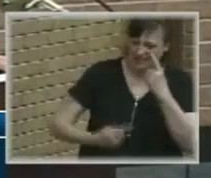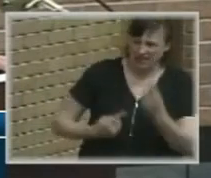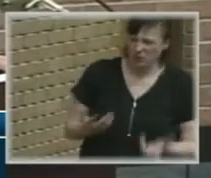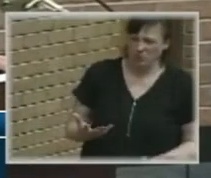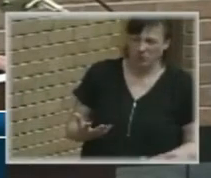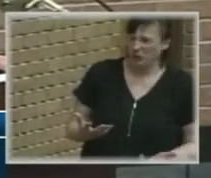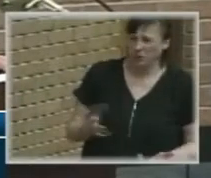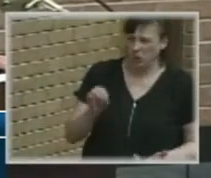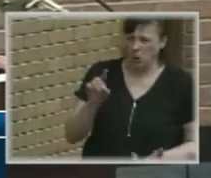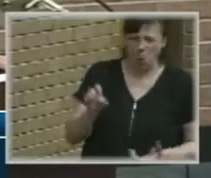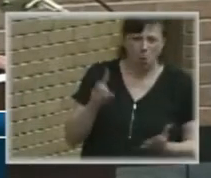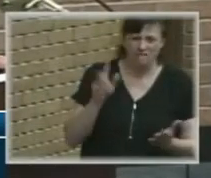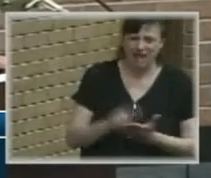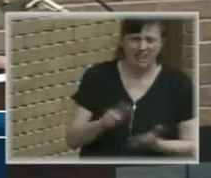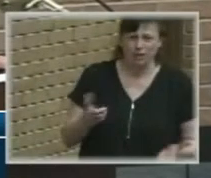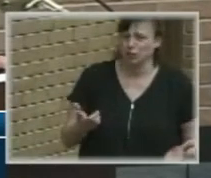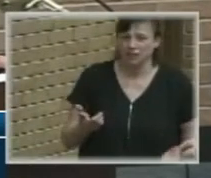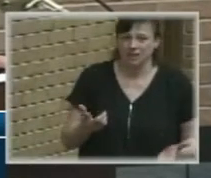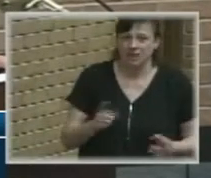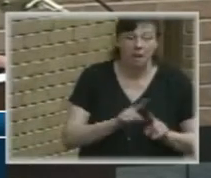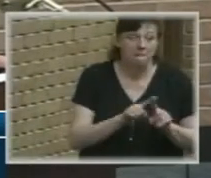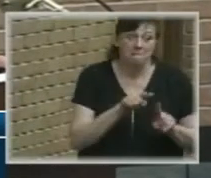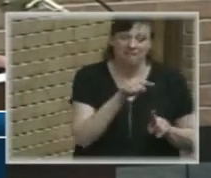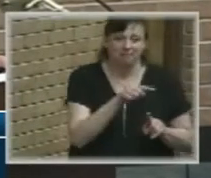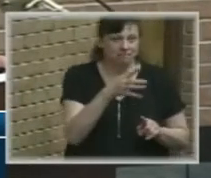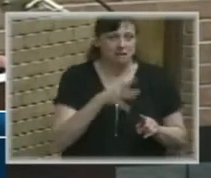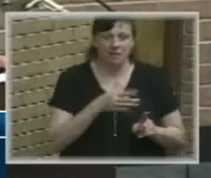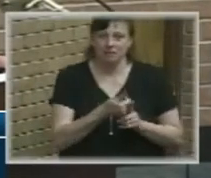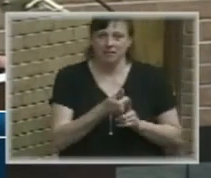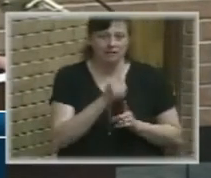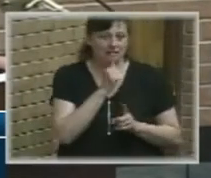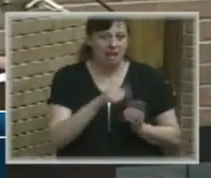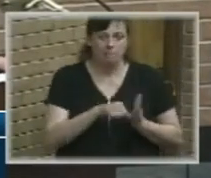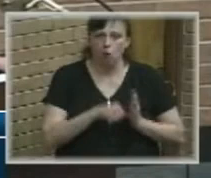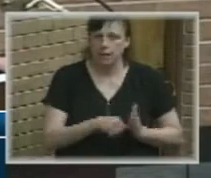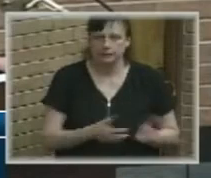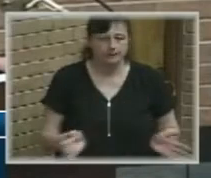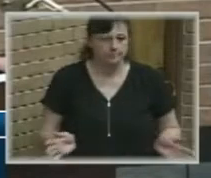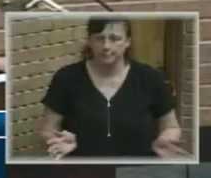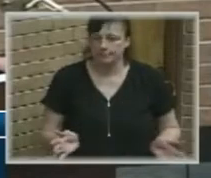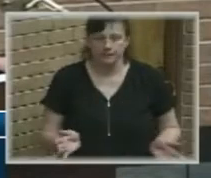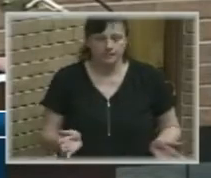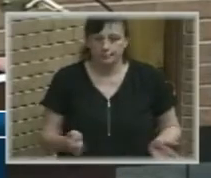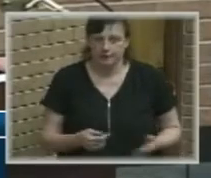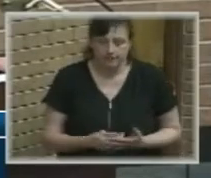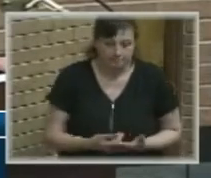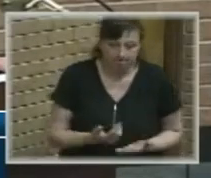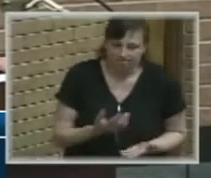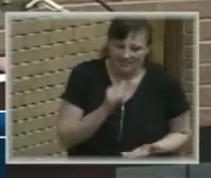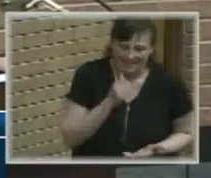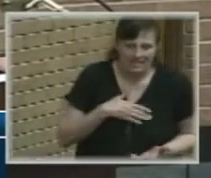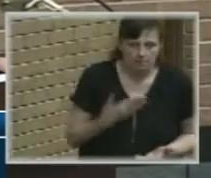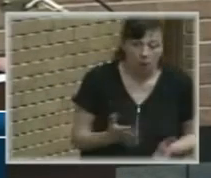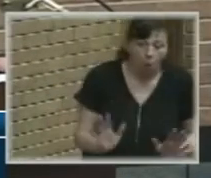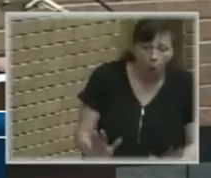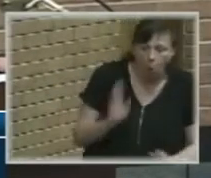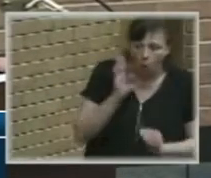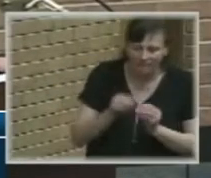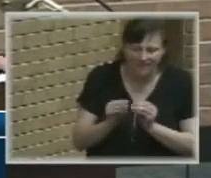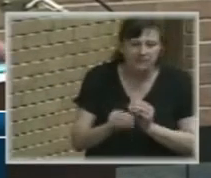egregious code violations, and boy, he was not impressed. He made no indication that they would do anything